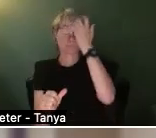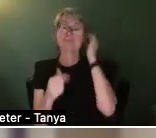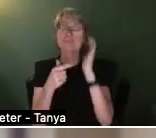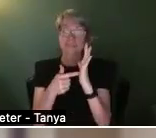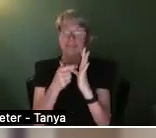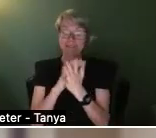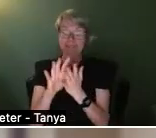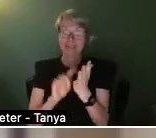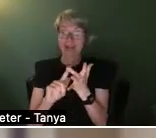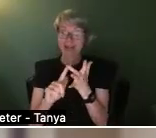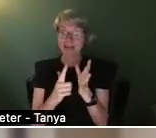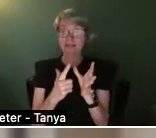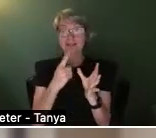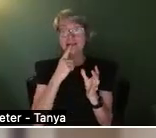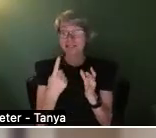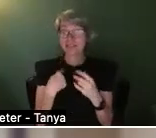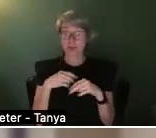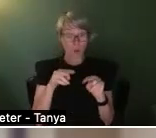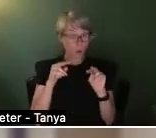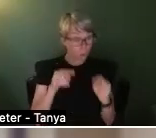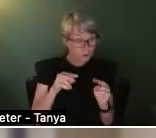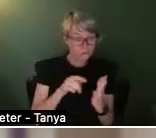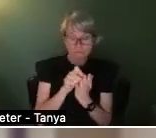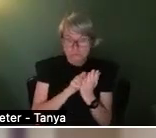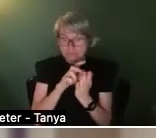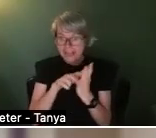final videos, which she said was one of the most fun parts of the project.